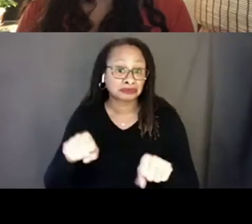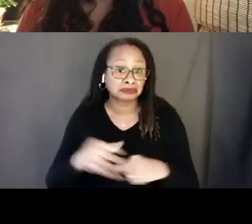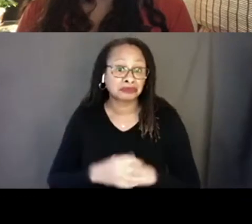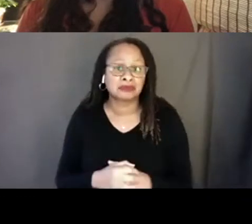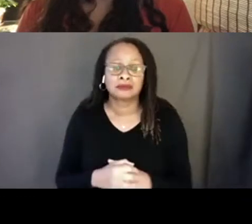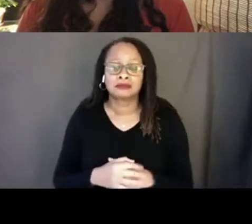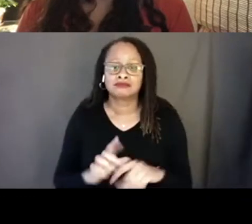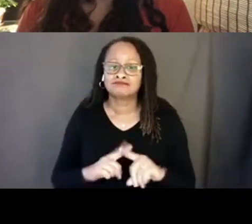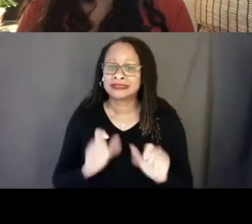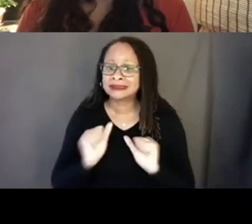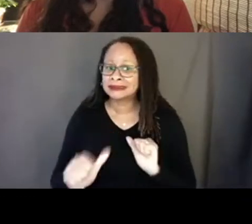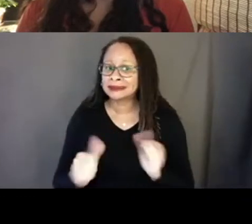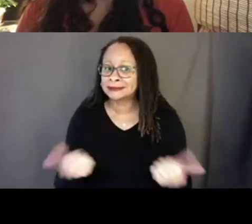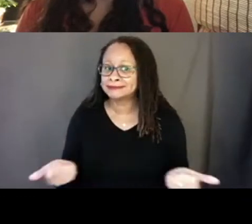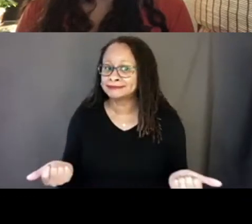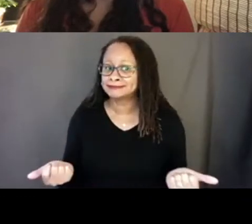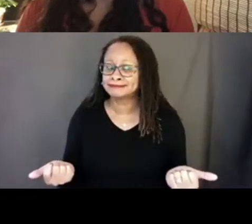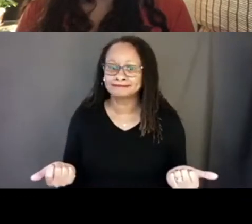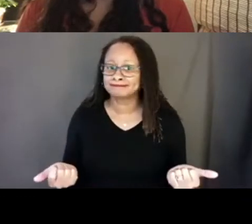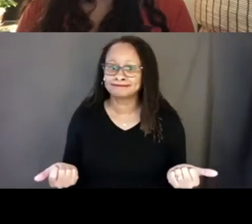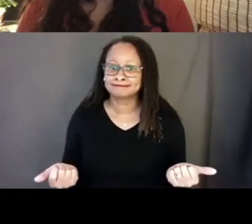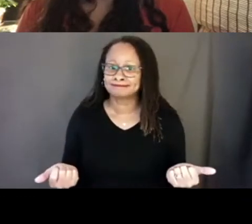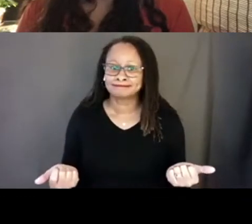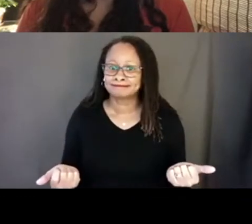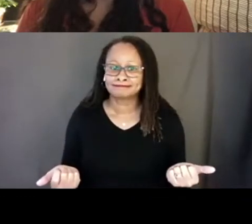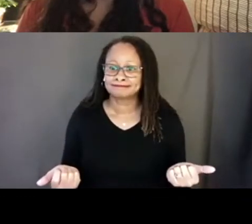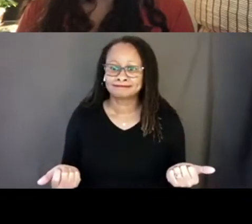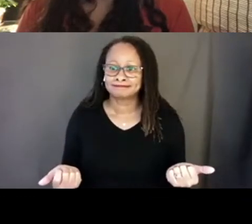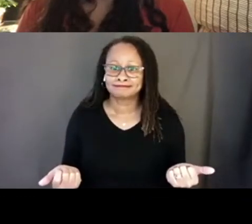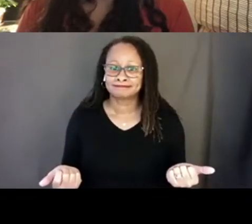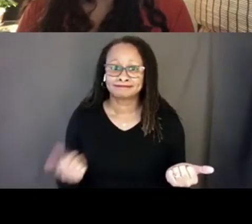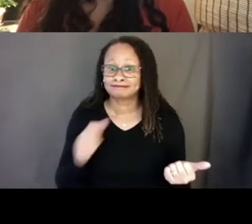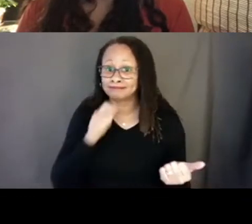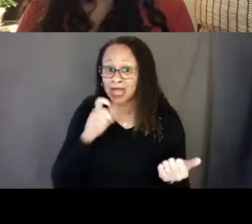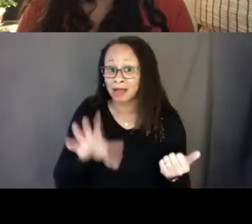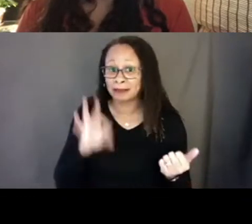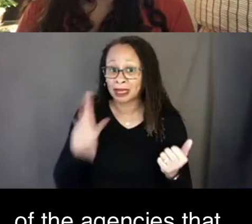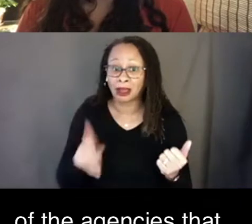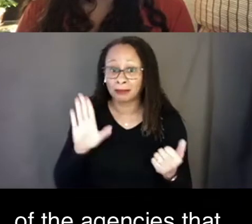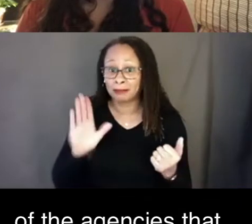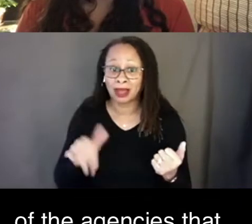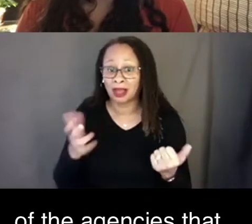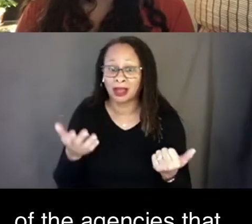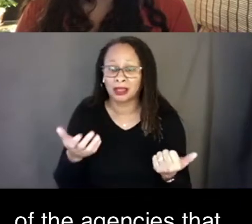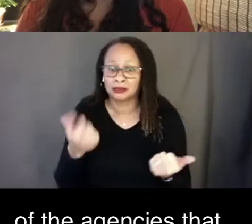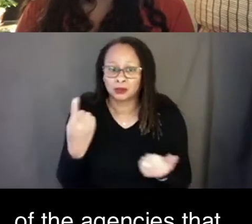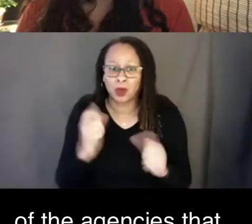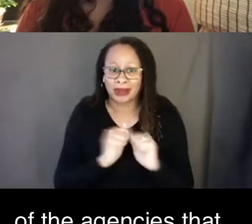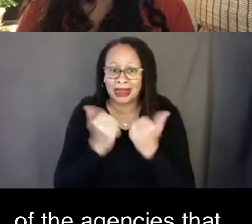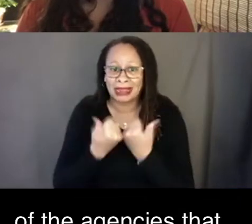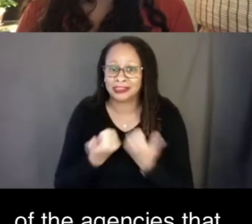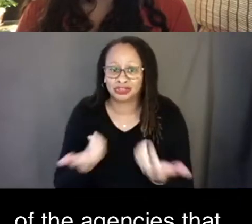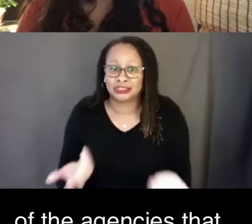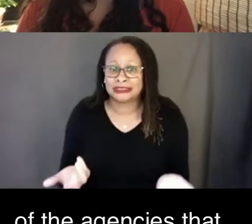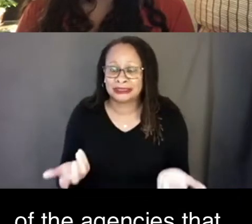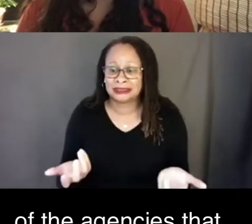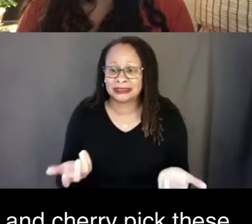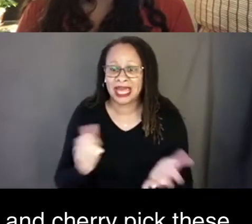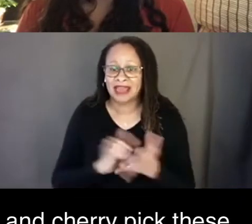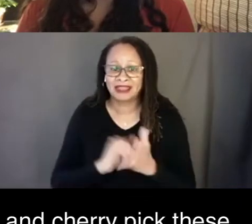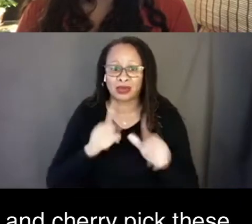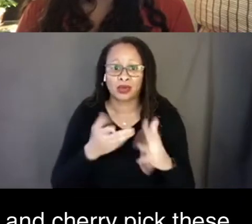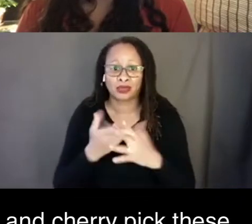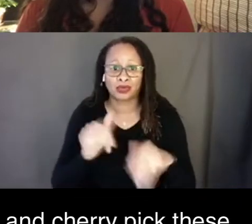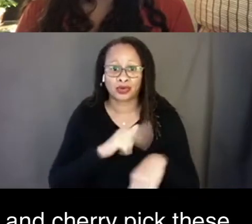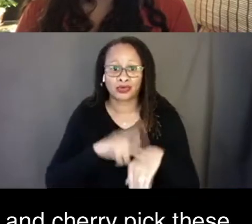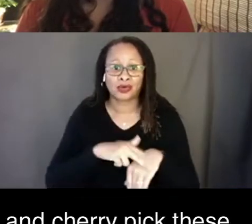And yet she has not gotten picked up by like one of the agencies that would go through normally and